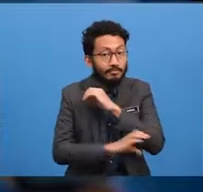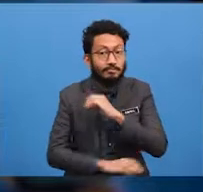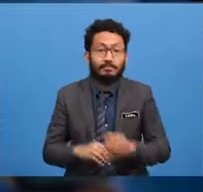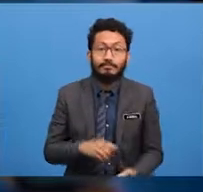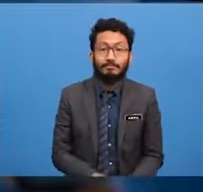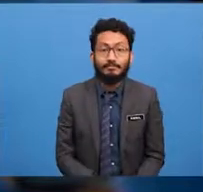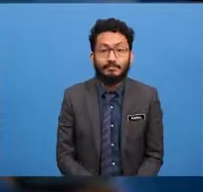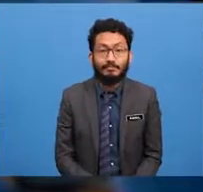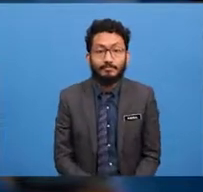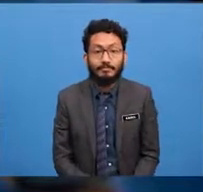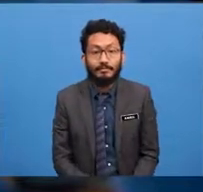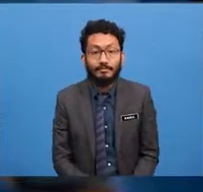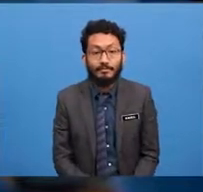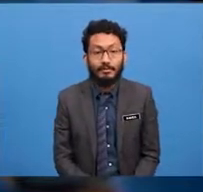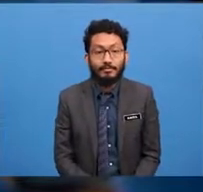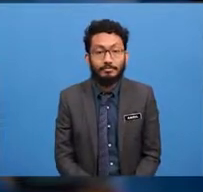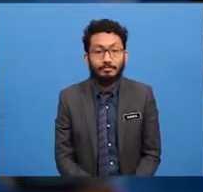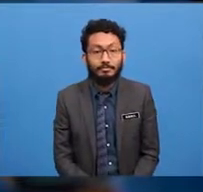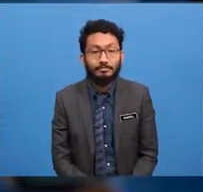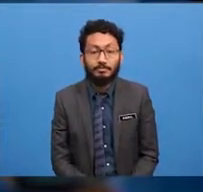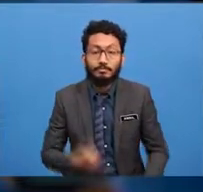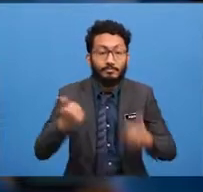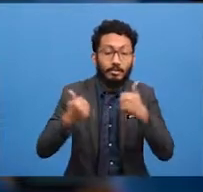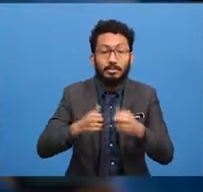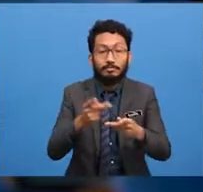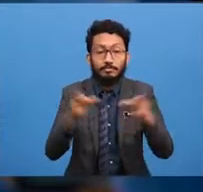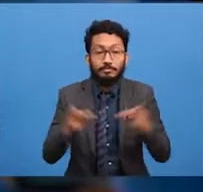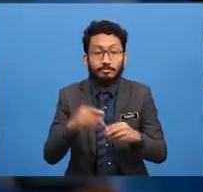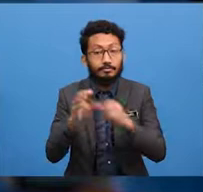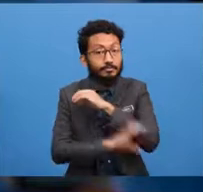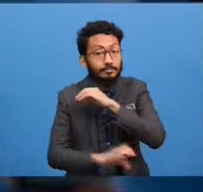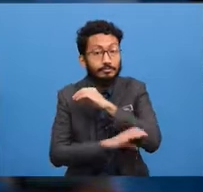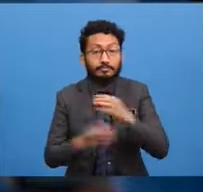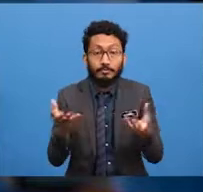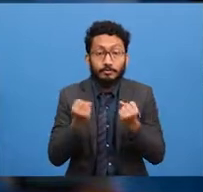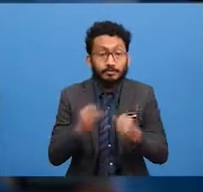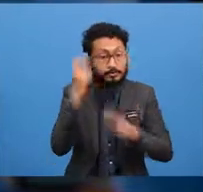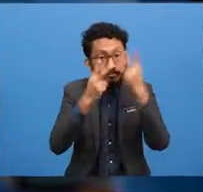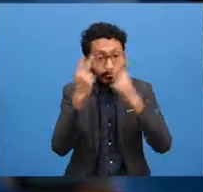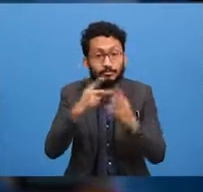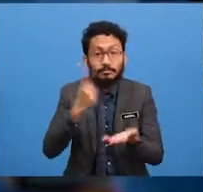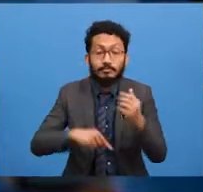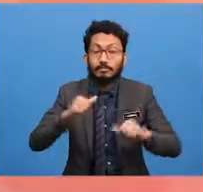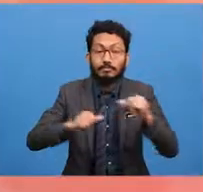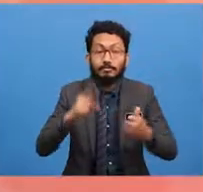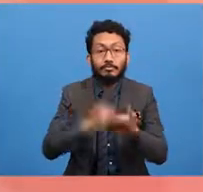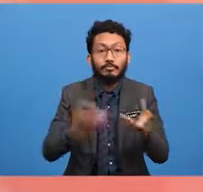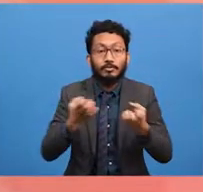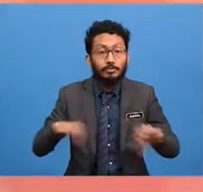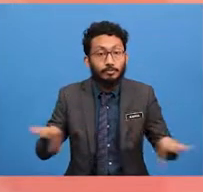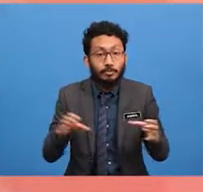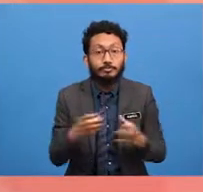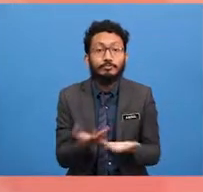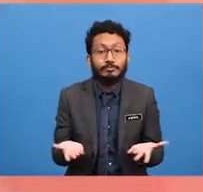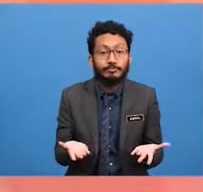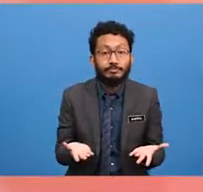country that you would like to visit and what activities would you like to do? If I